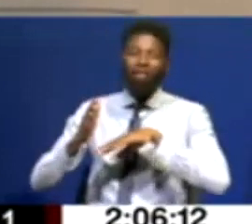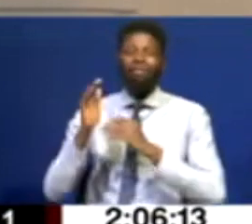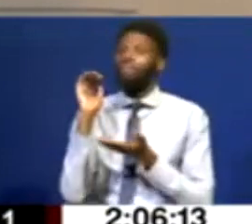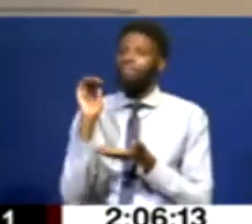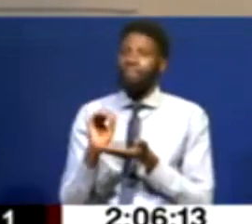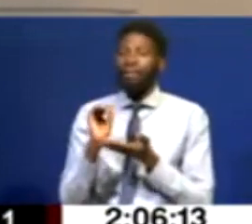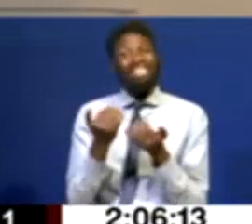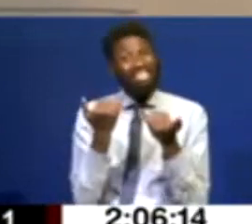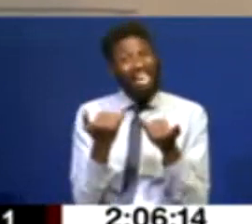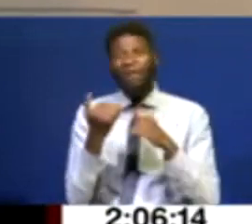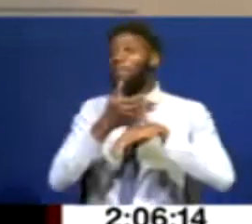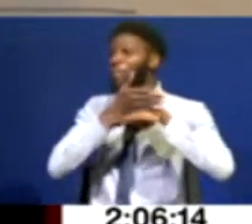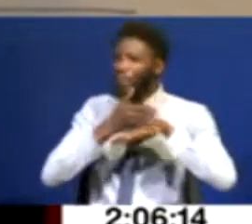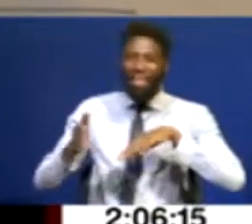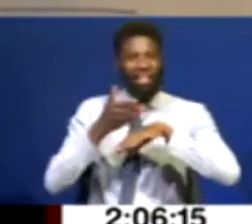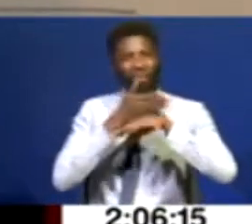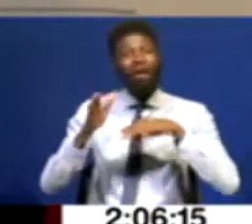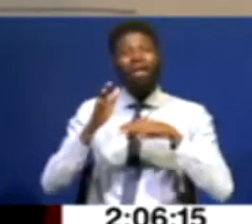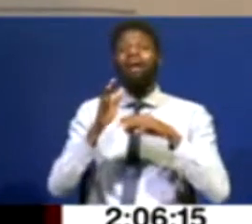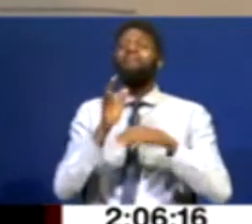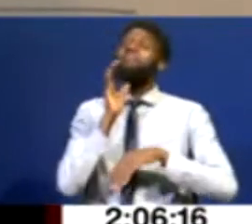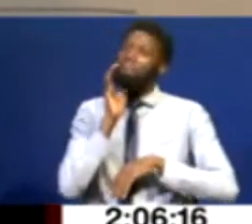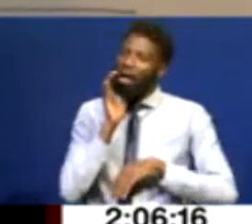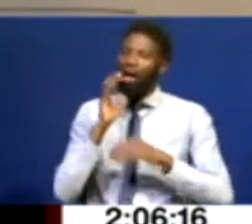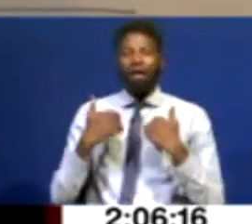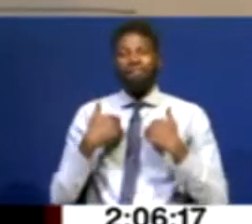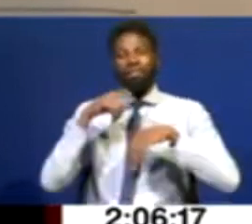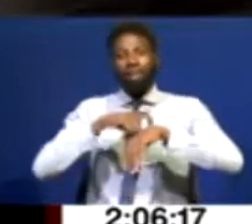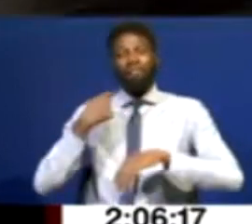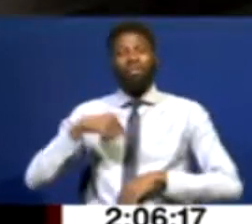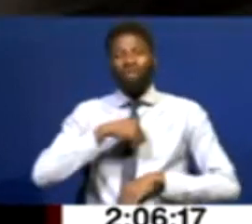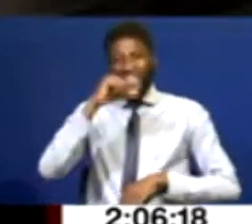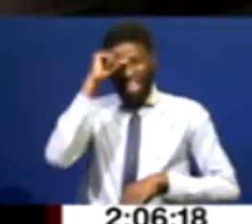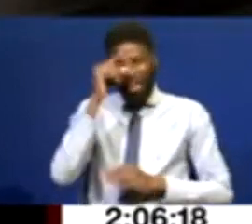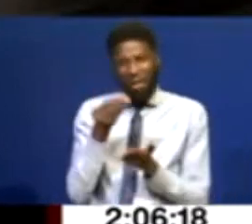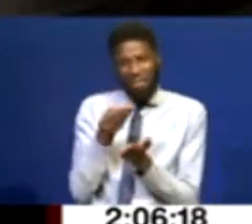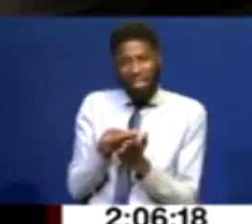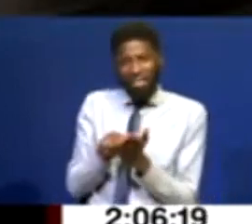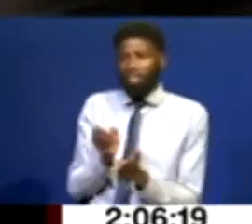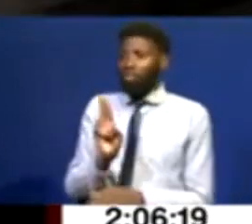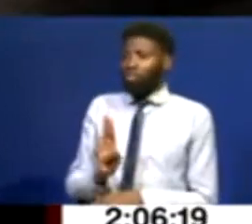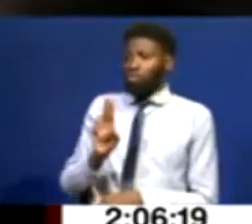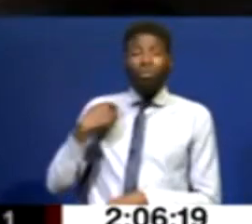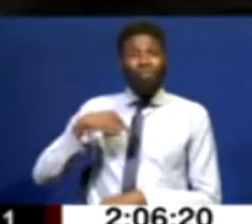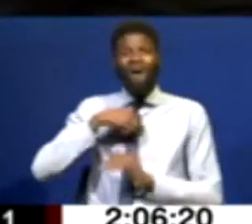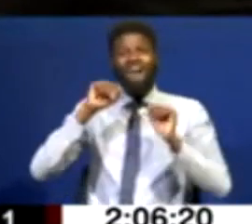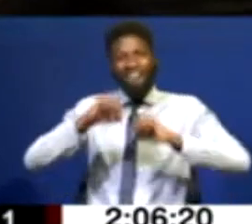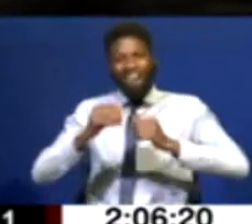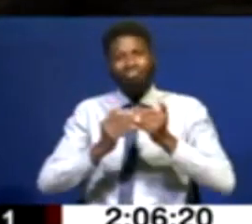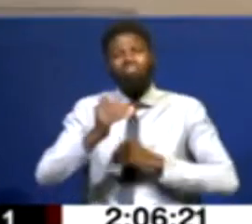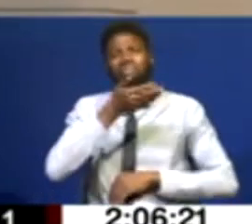of waste in the way we spend money in government, and we could do better. So this worrying